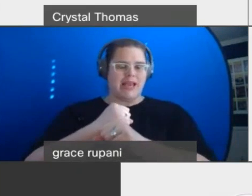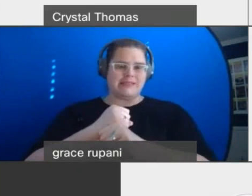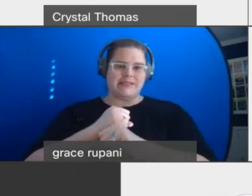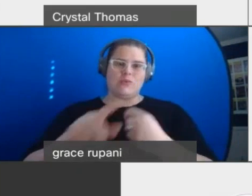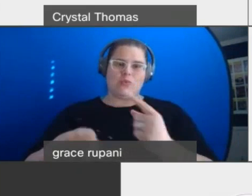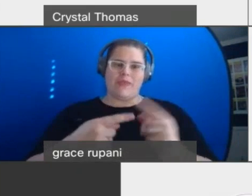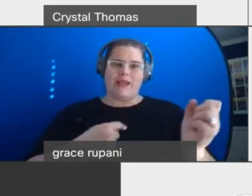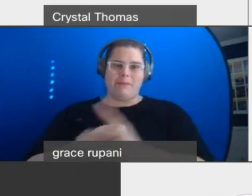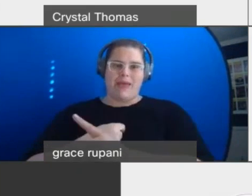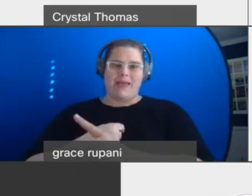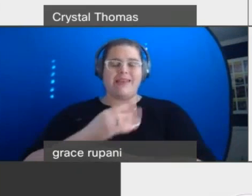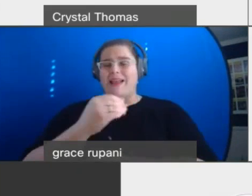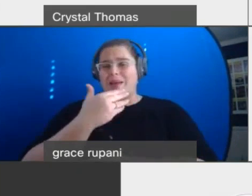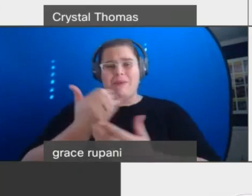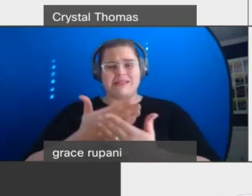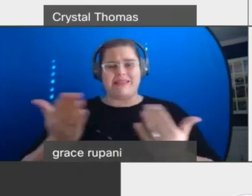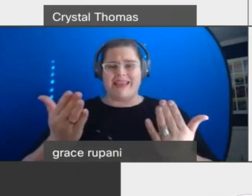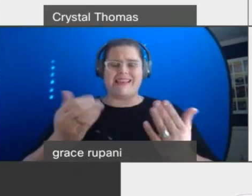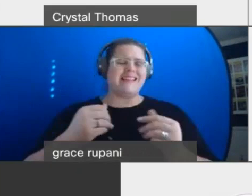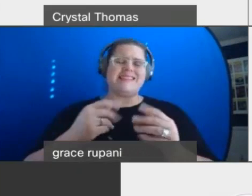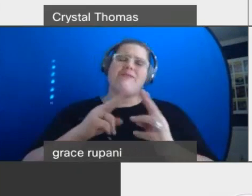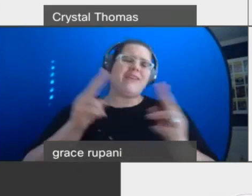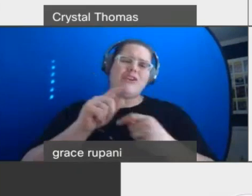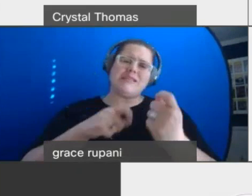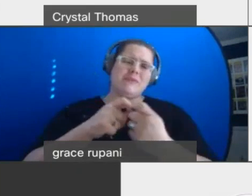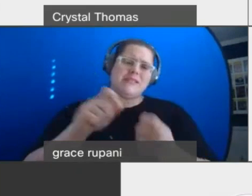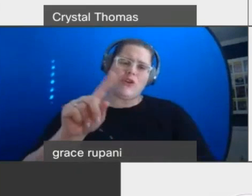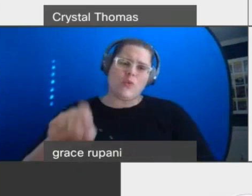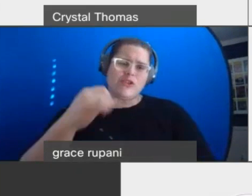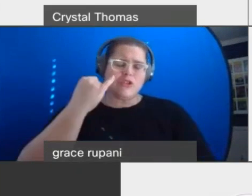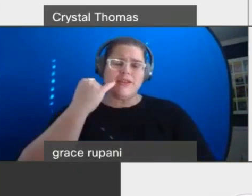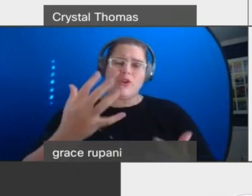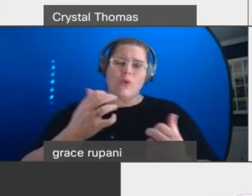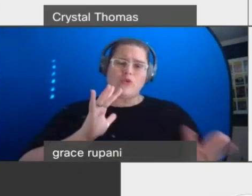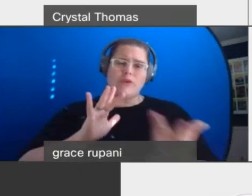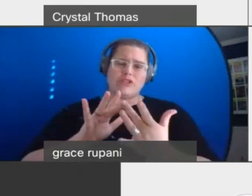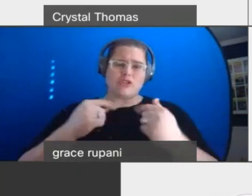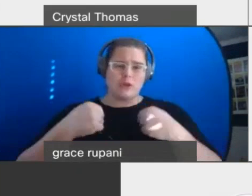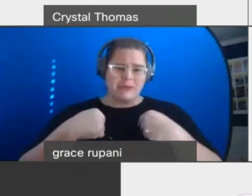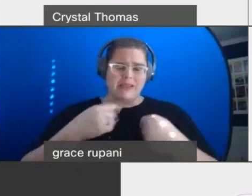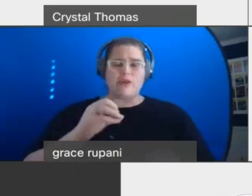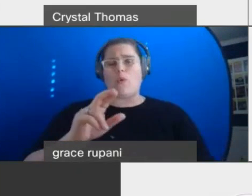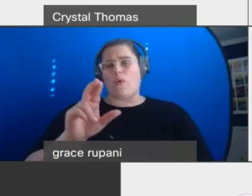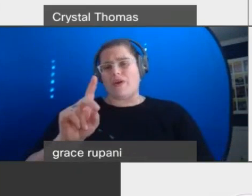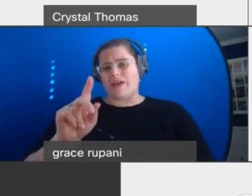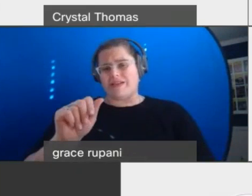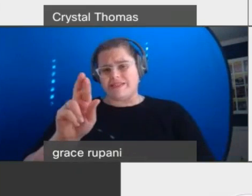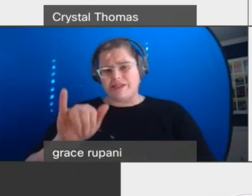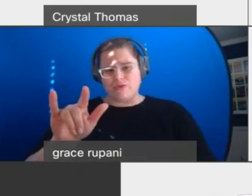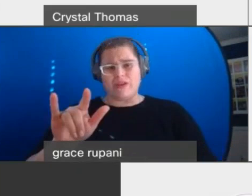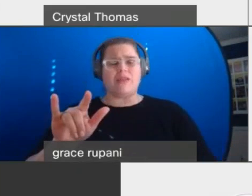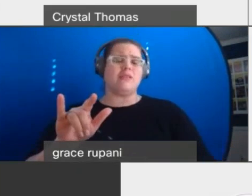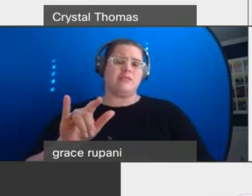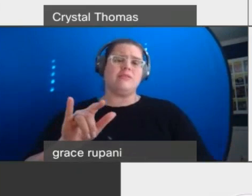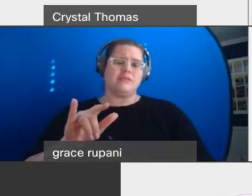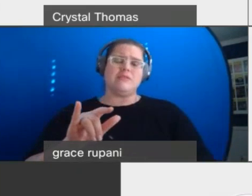is is just a very specific question. I think if they want to reach out to either Daryl or myself offline, we'll